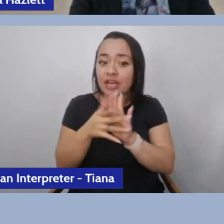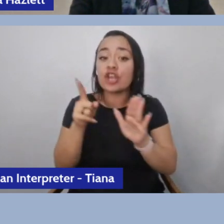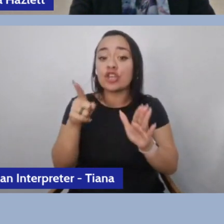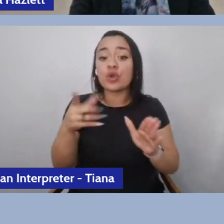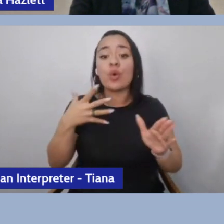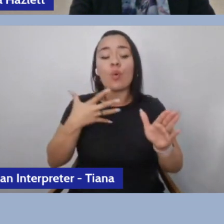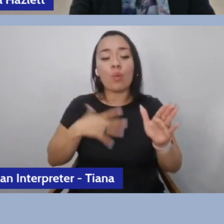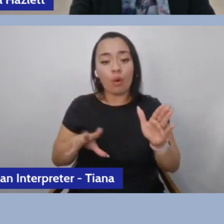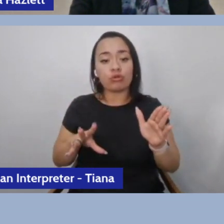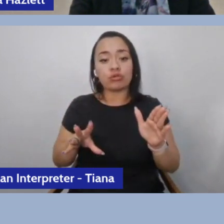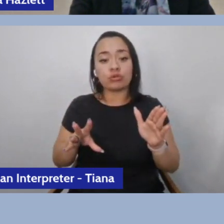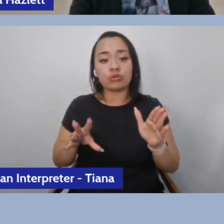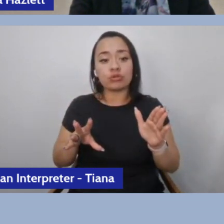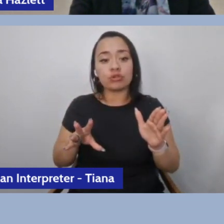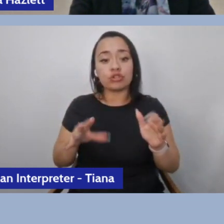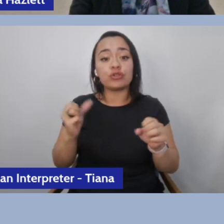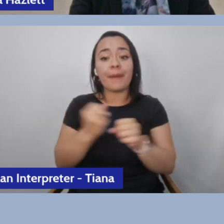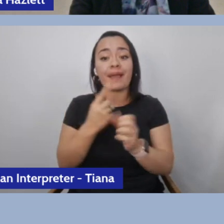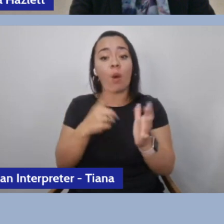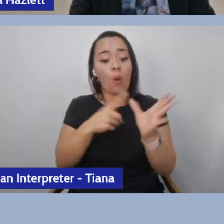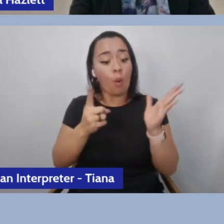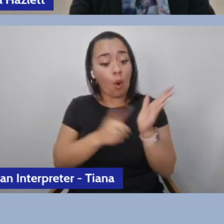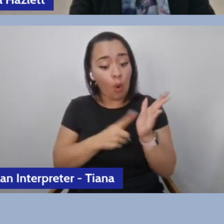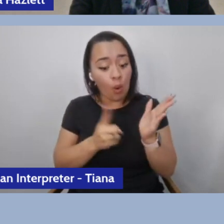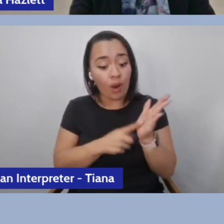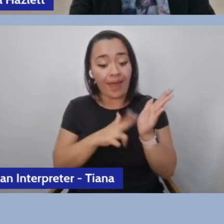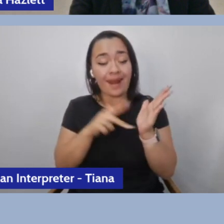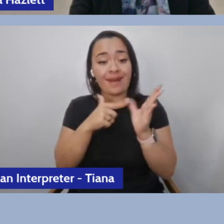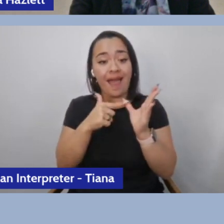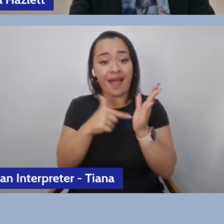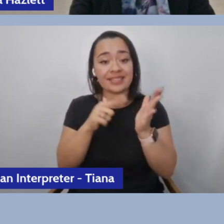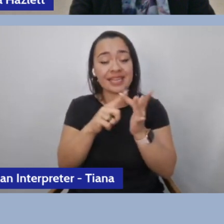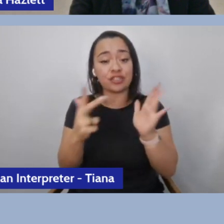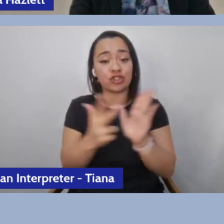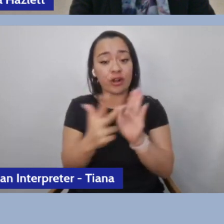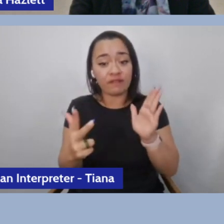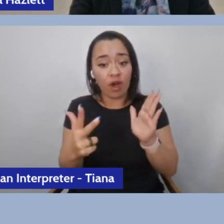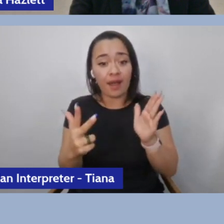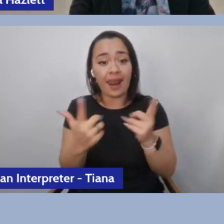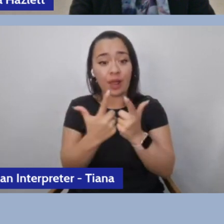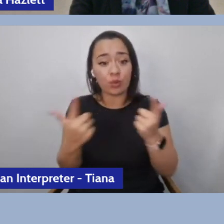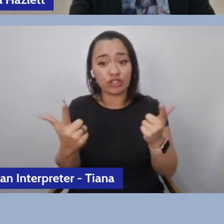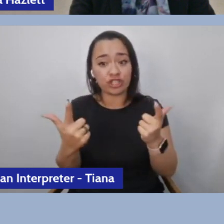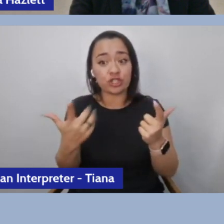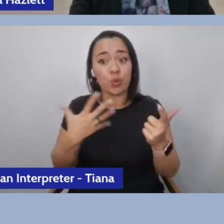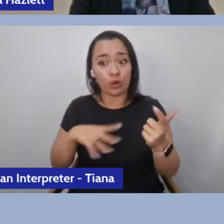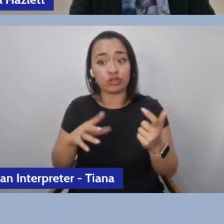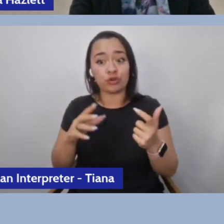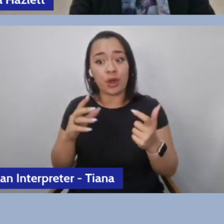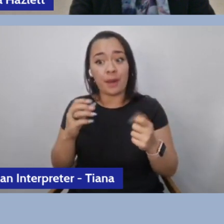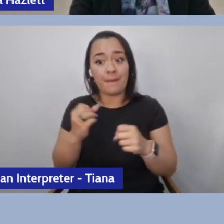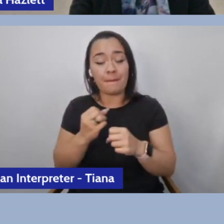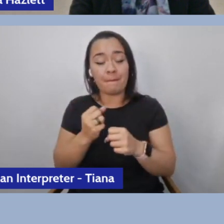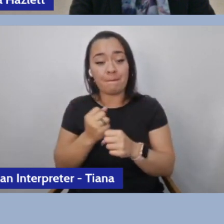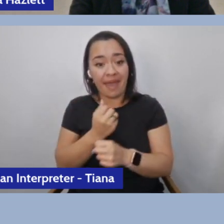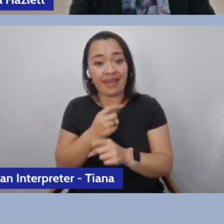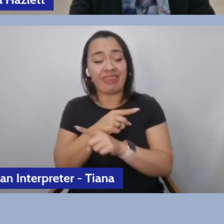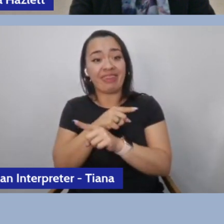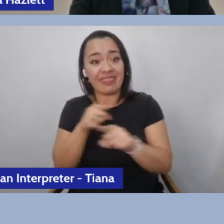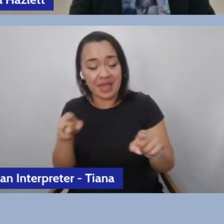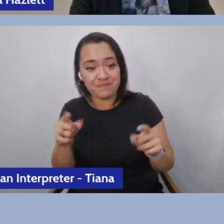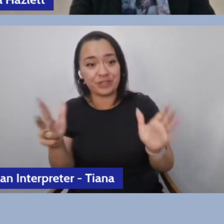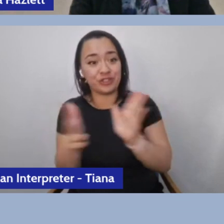NARI languages? If so, I mean, Mark's in the audience, so I'm sure that he will take that back